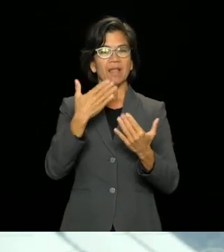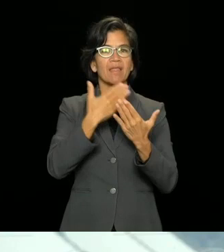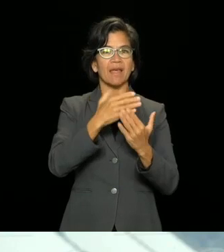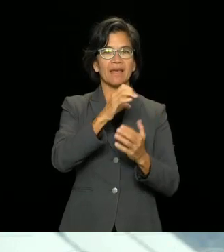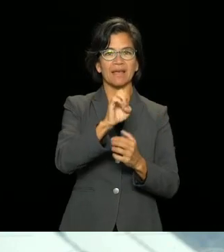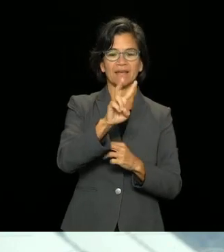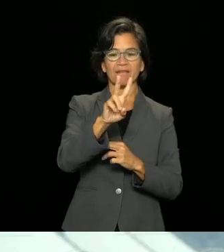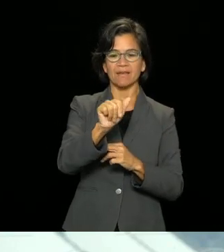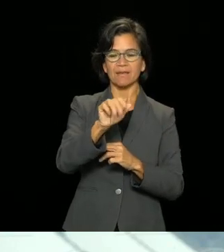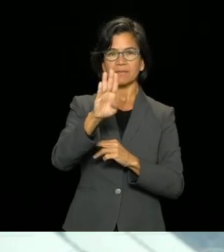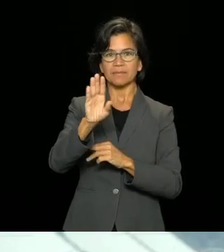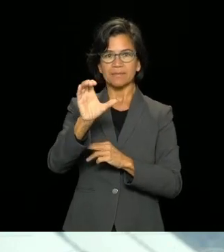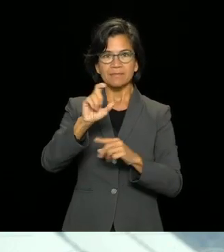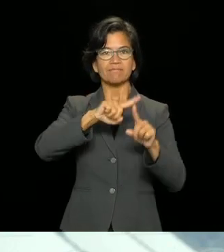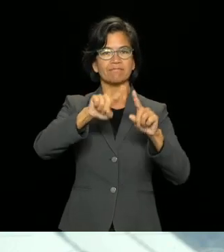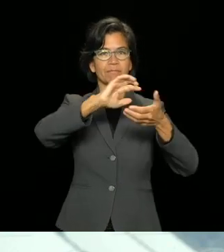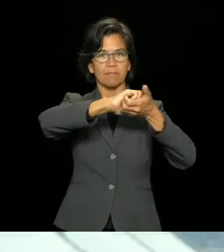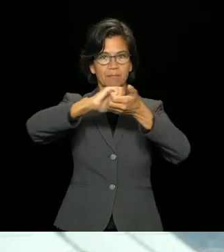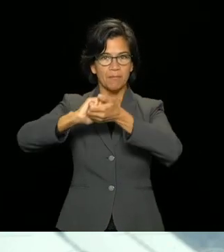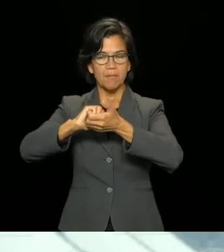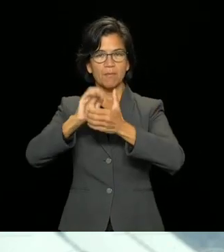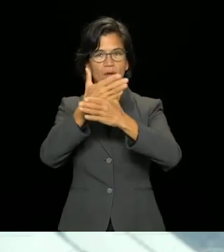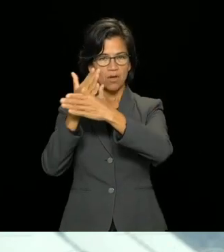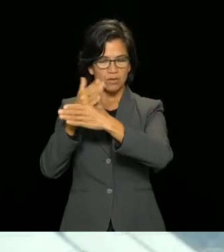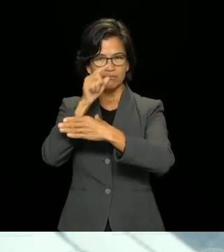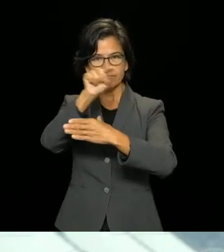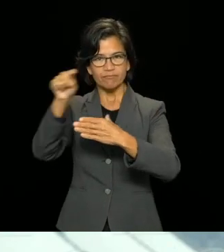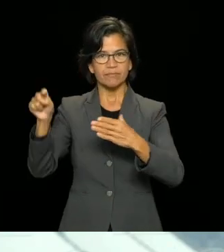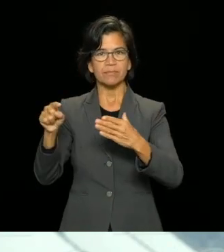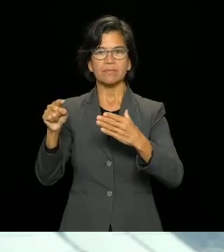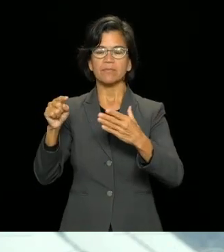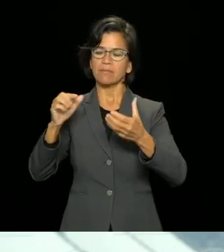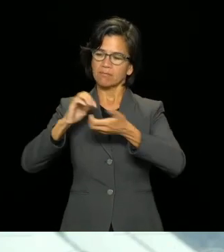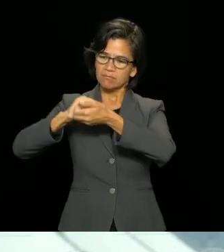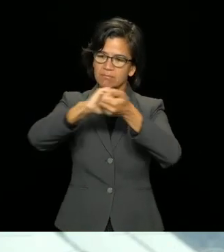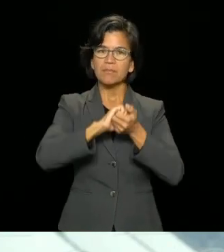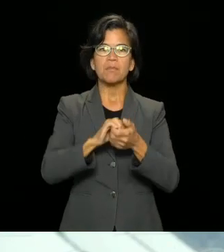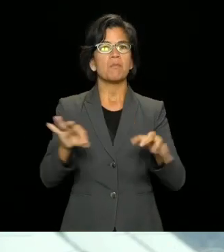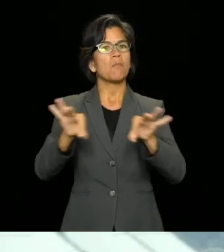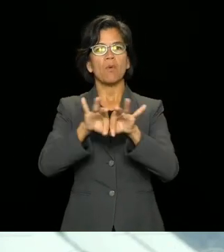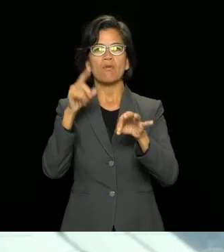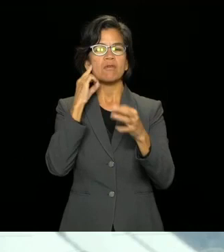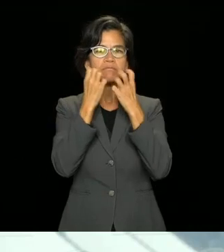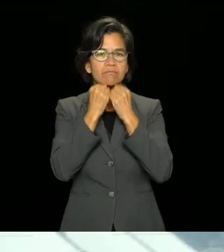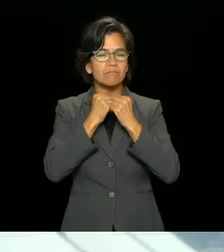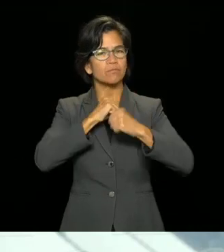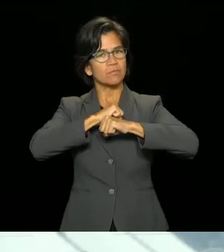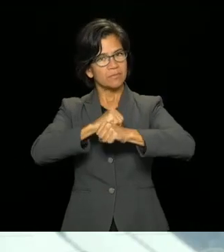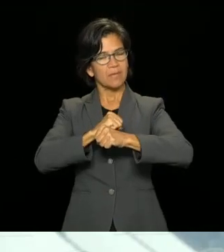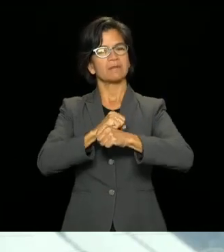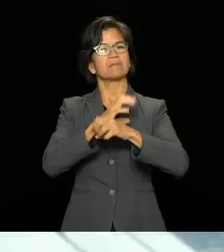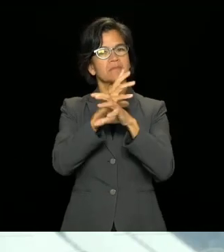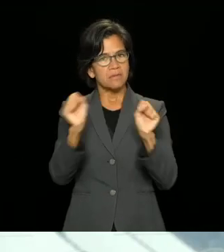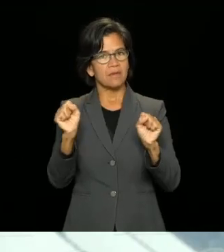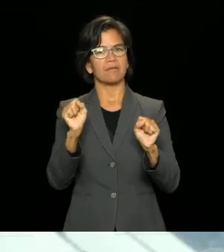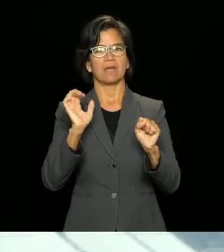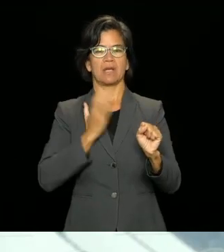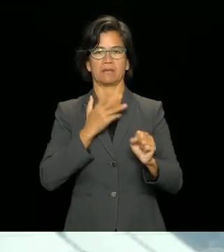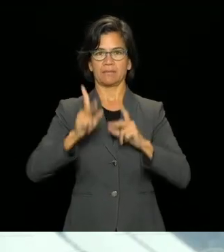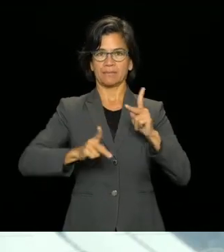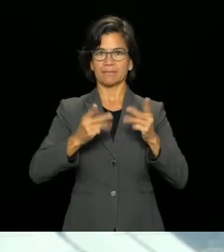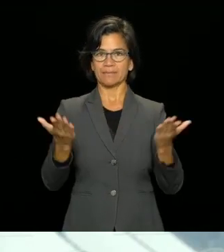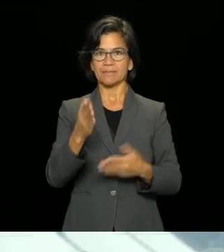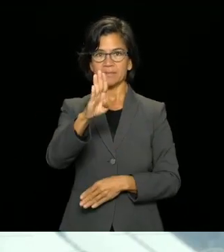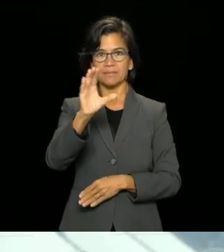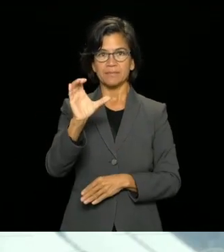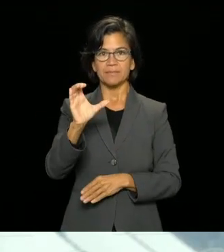this province, because protecting our communities and citizens is very important, and we cannot do it alone. The